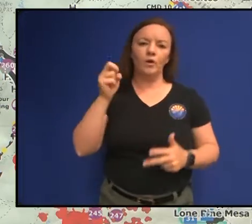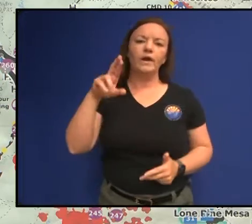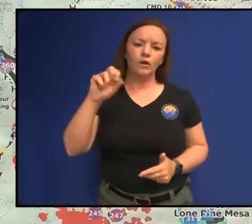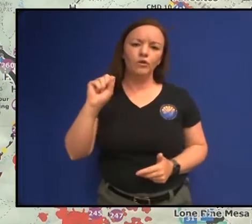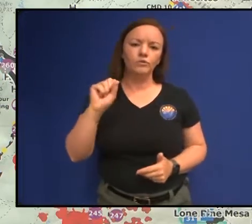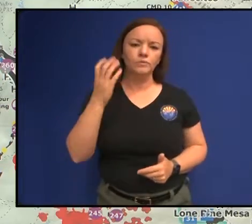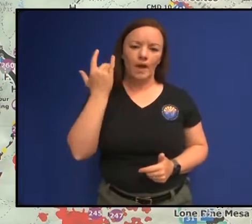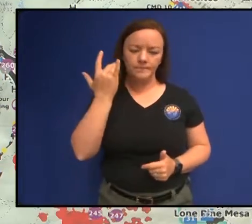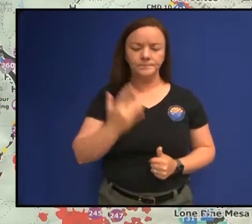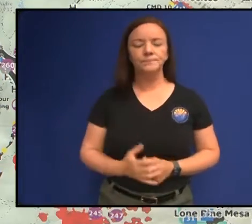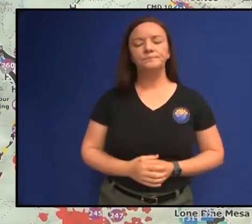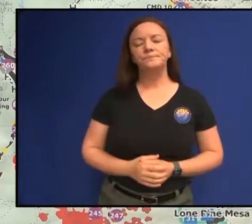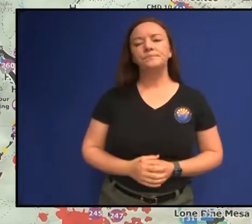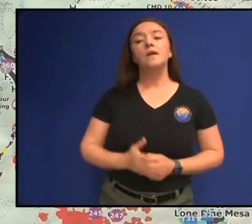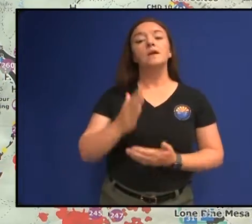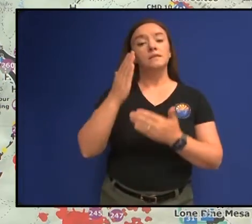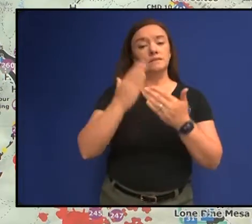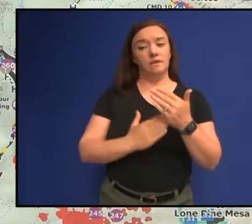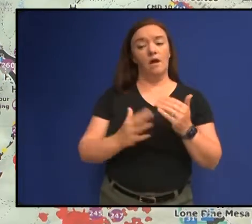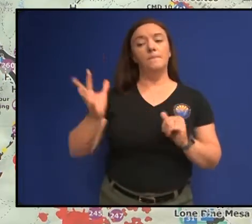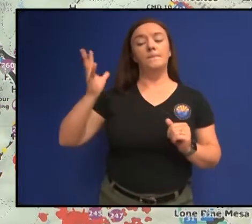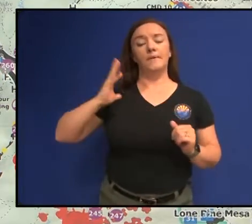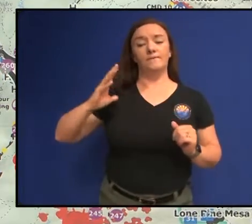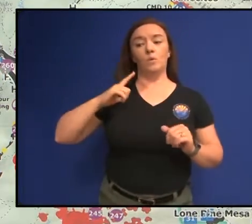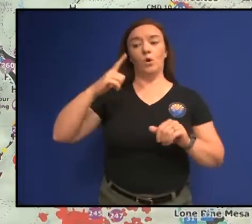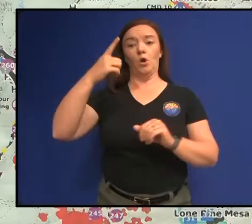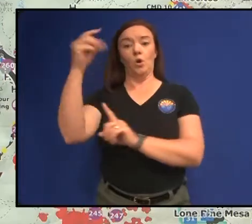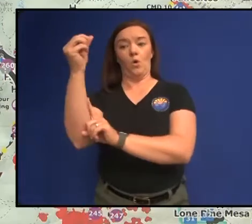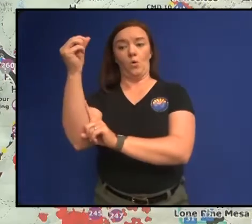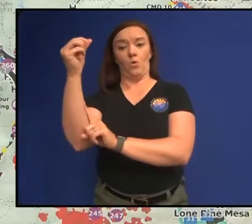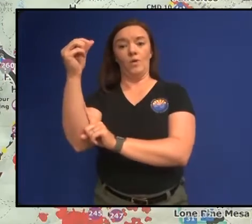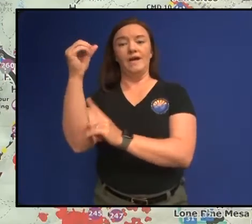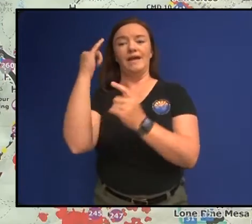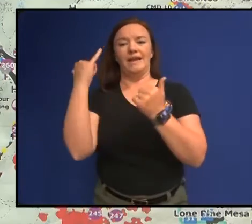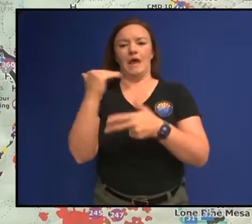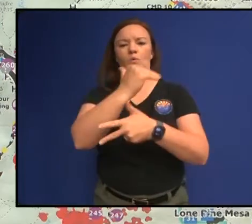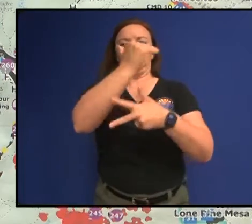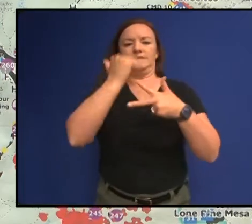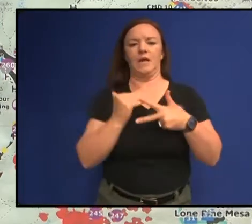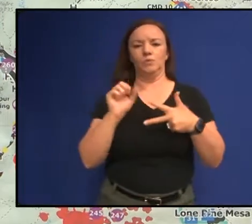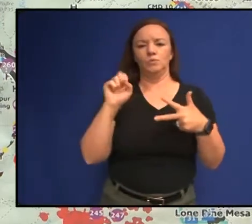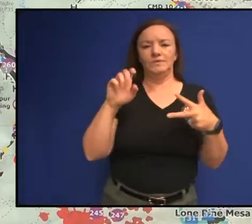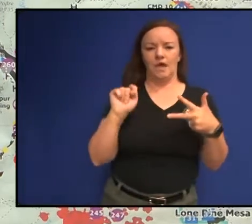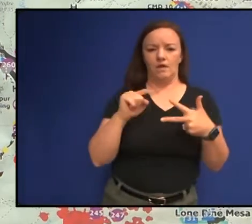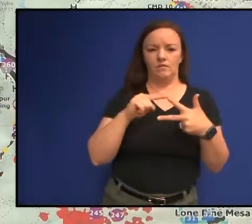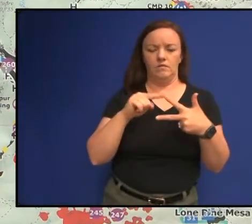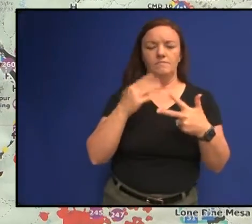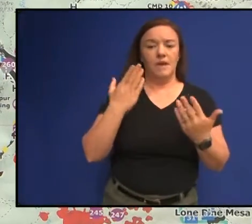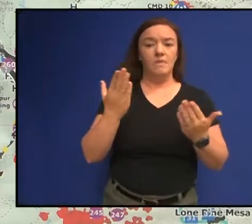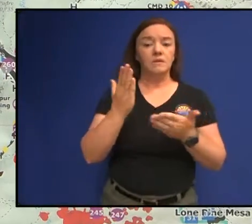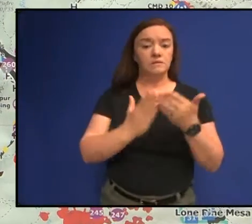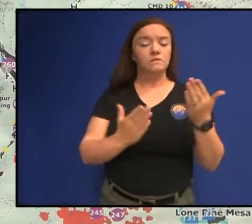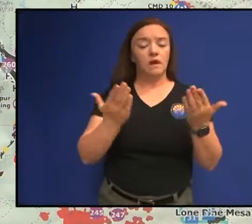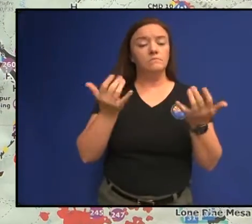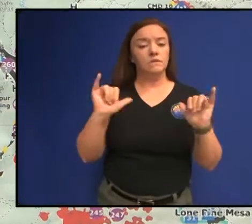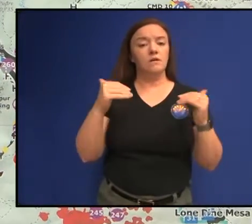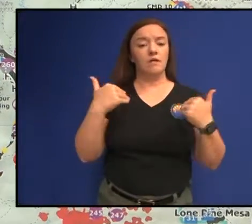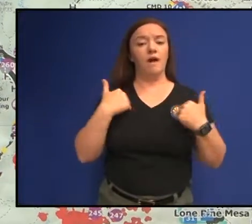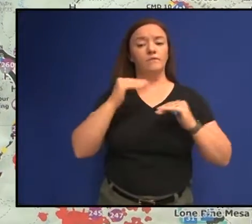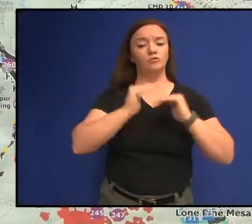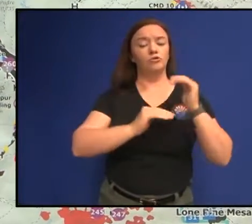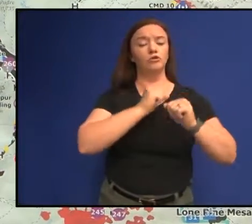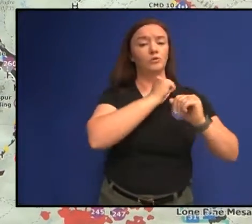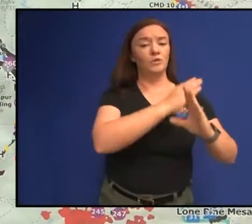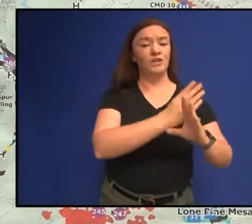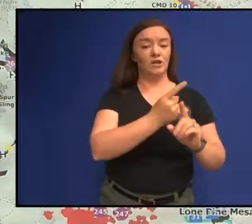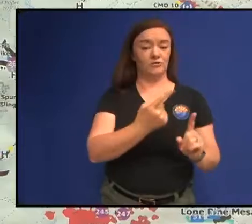into set that may have some structure protection equipment around it, and some questions on why one house has something and another one doesn't